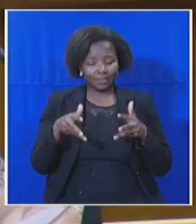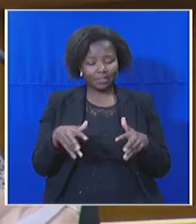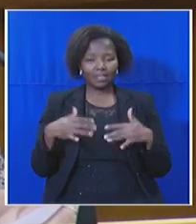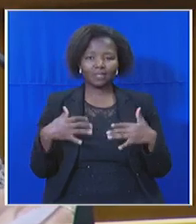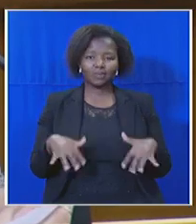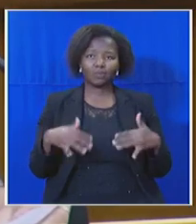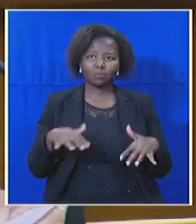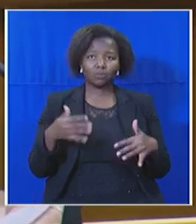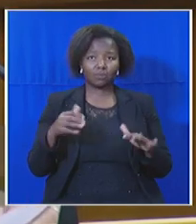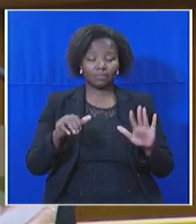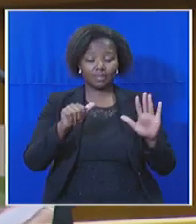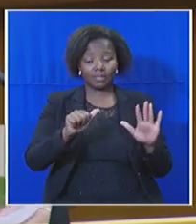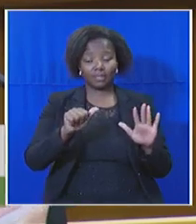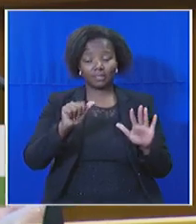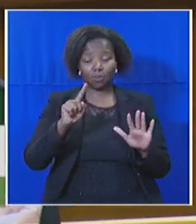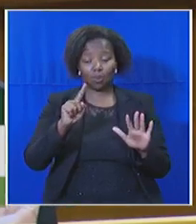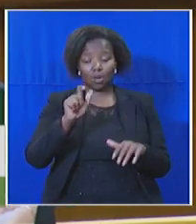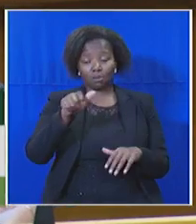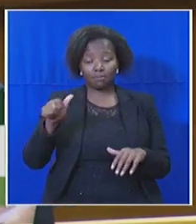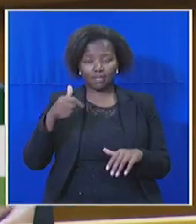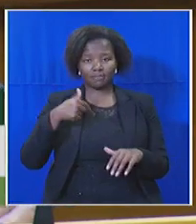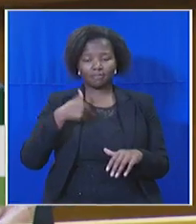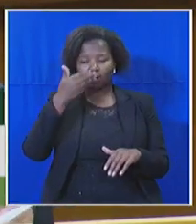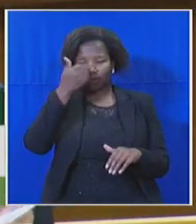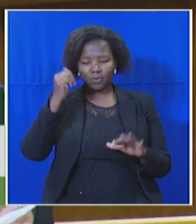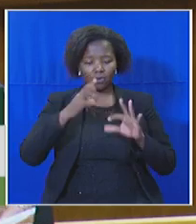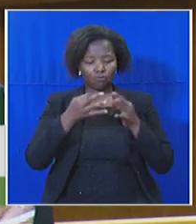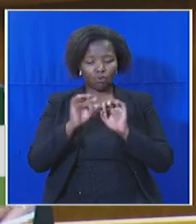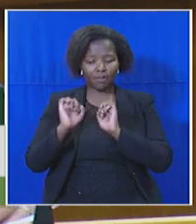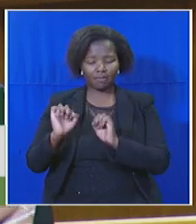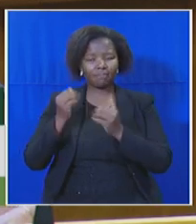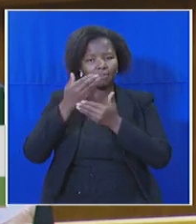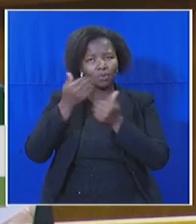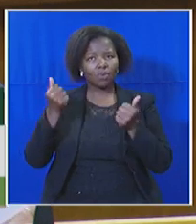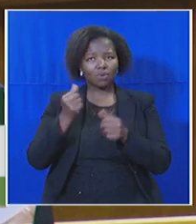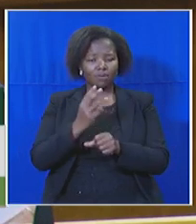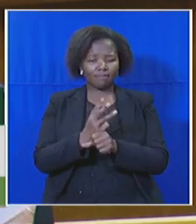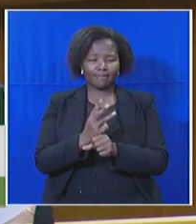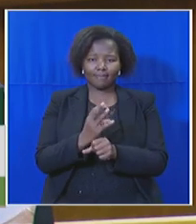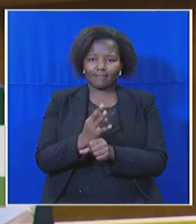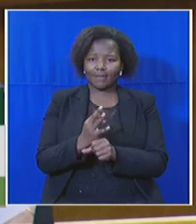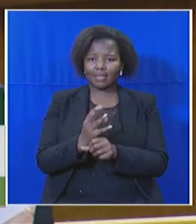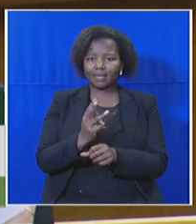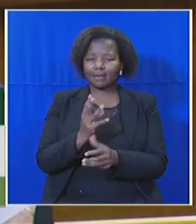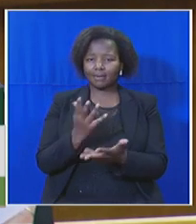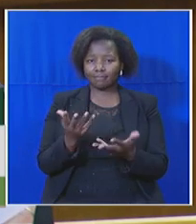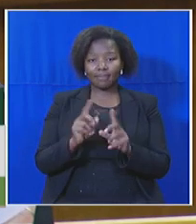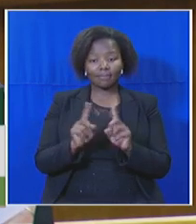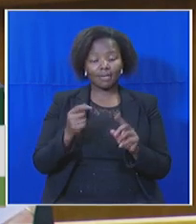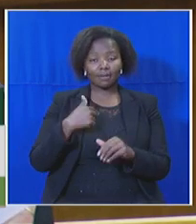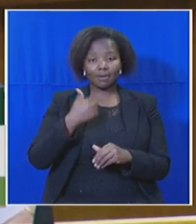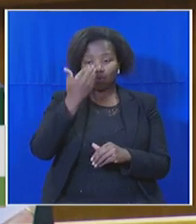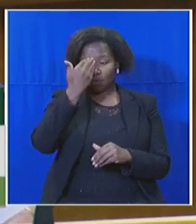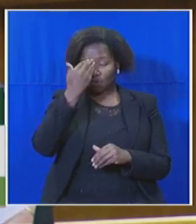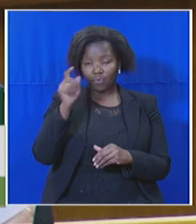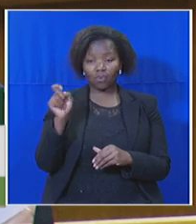these 61 police officers. I didn't know their families or their children or their mothers or their fathers, but I do know the families of people